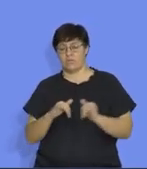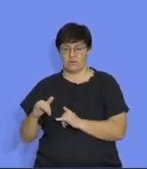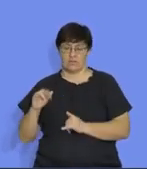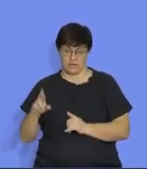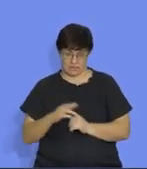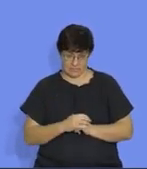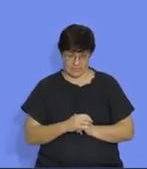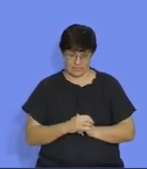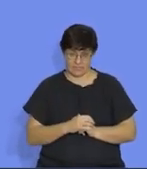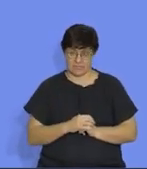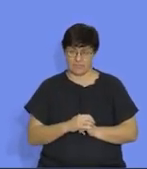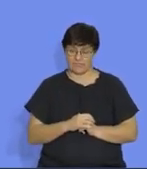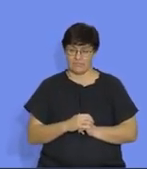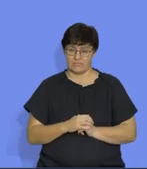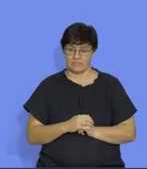ratio shorthand.